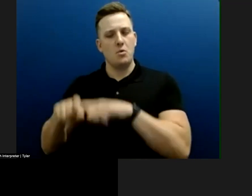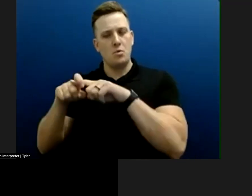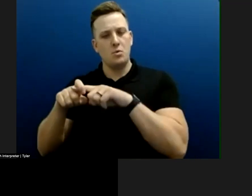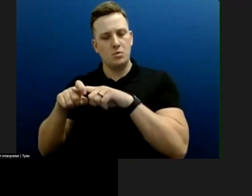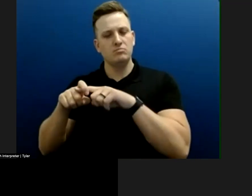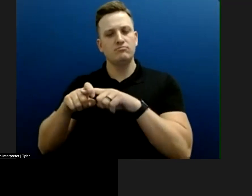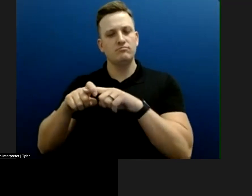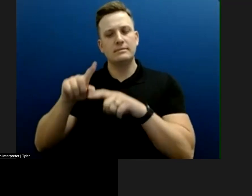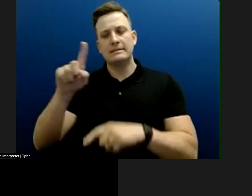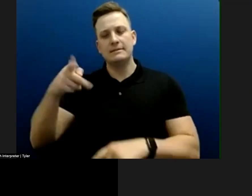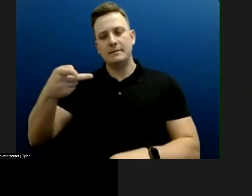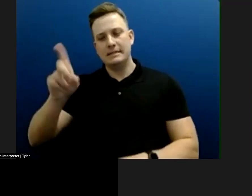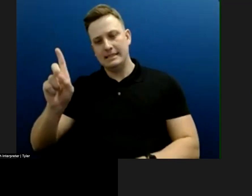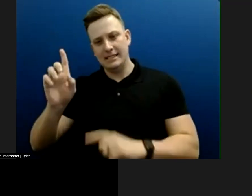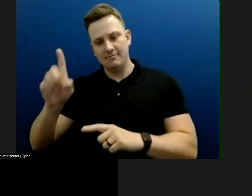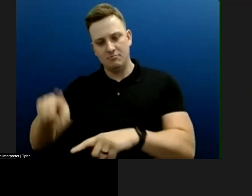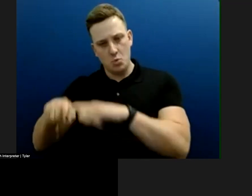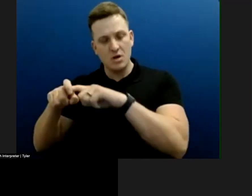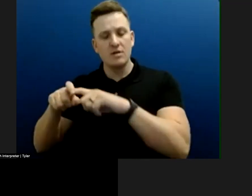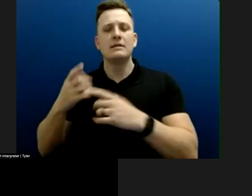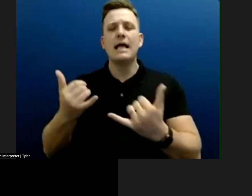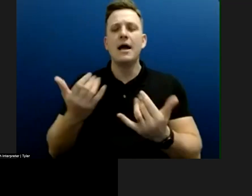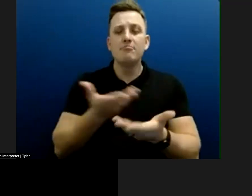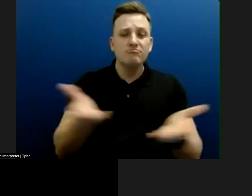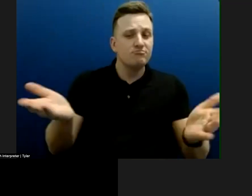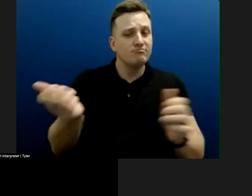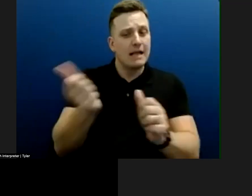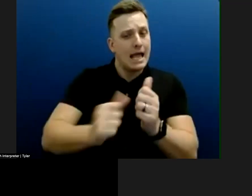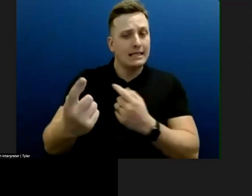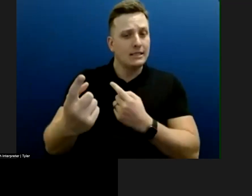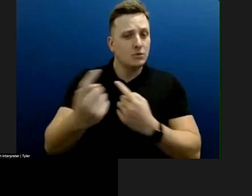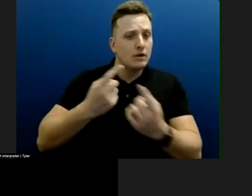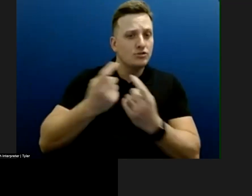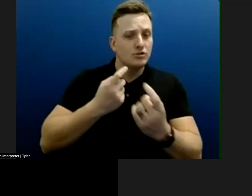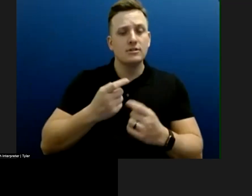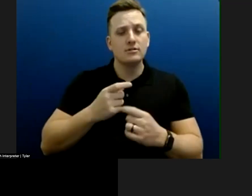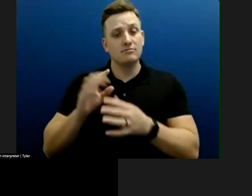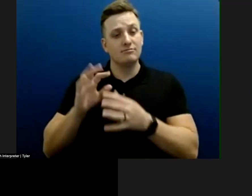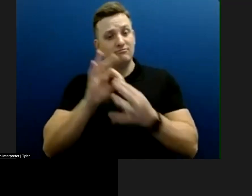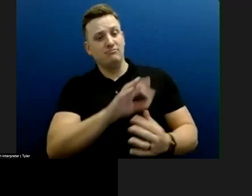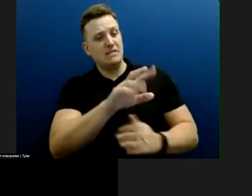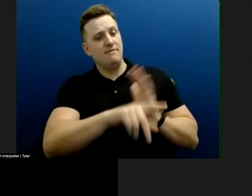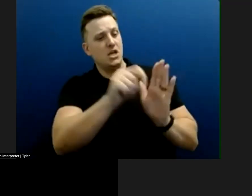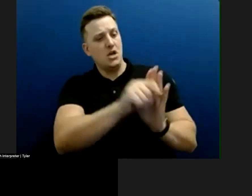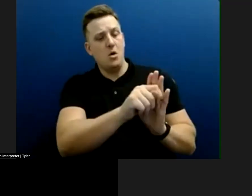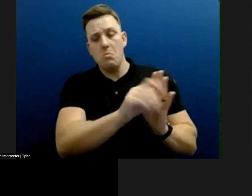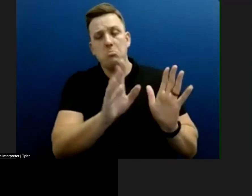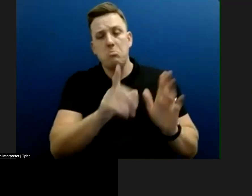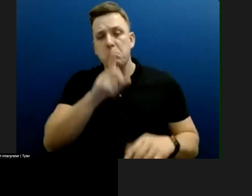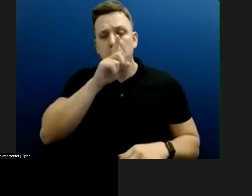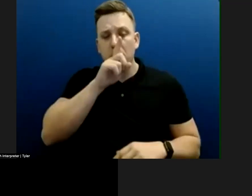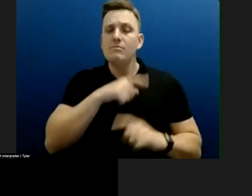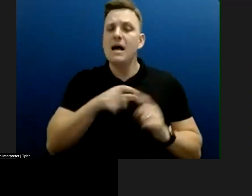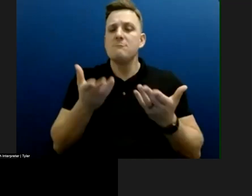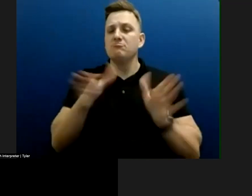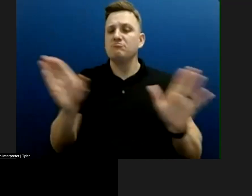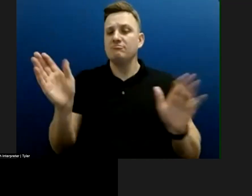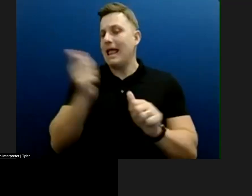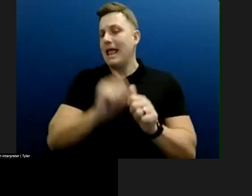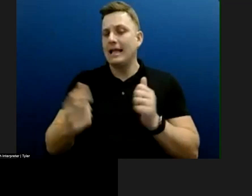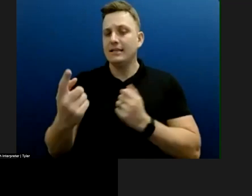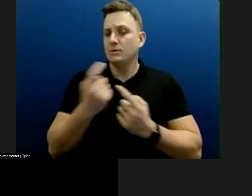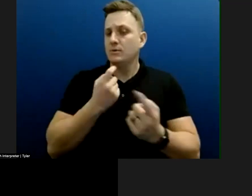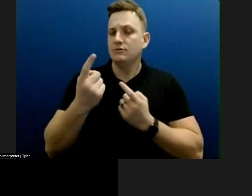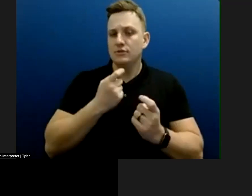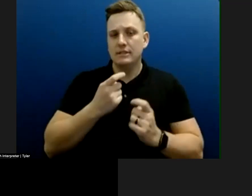any questions at this stage, not necessarily about these videos, but about anything. And before I do that, I'll